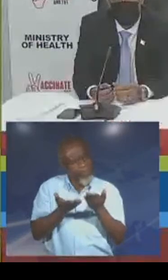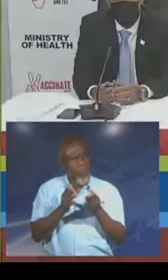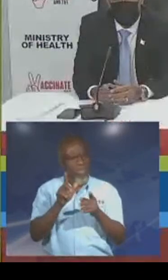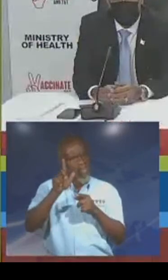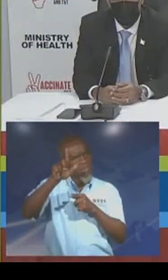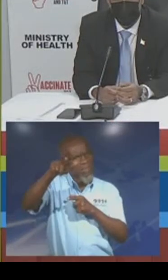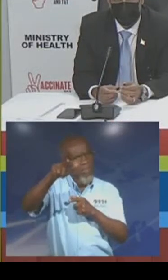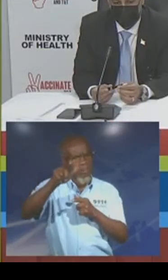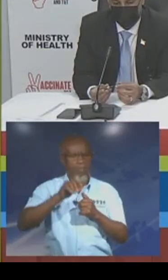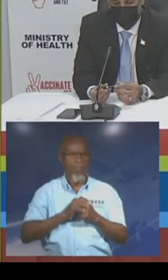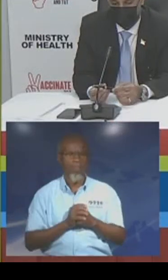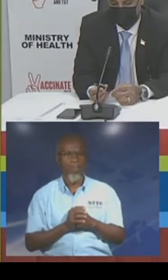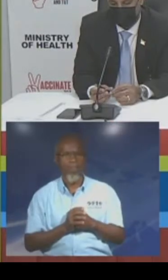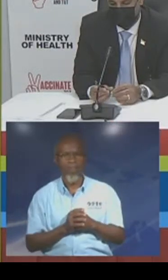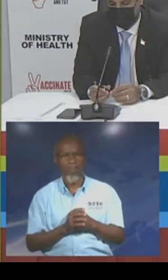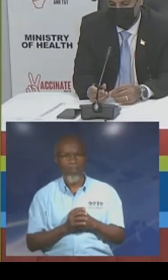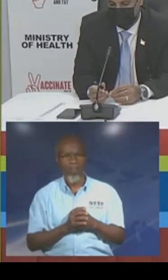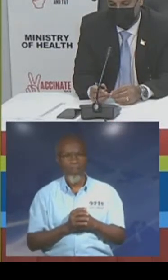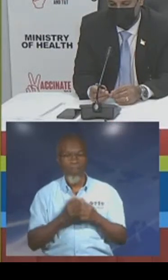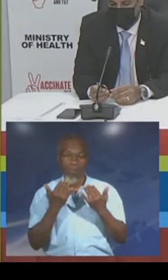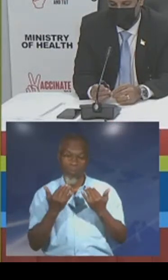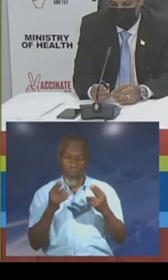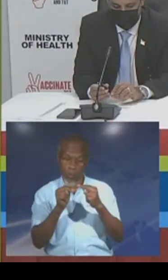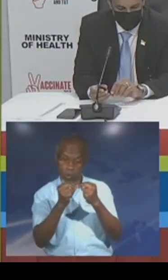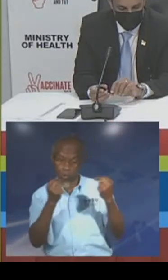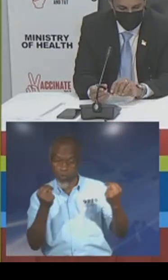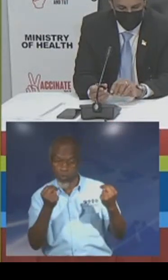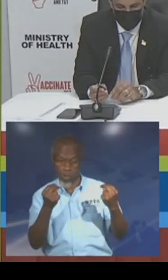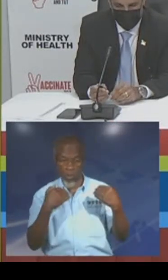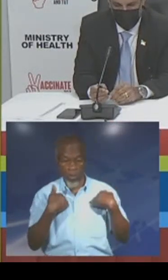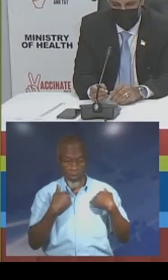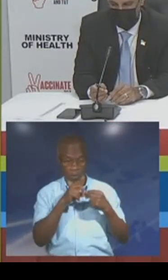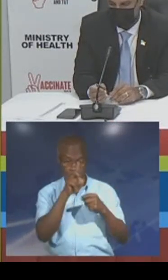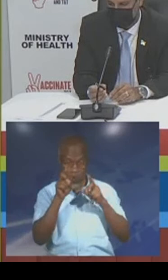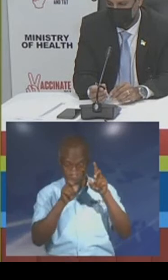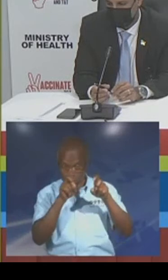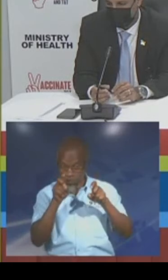Thank you, CMO. We now go to Newsday. Newsday has some questions.